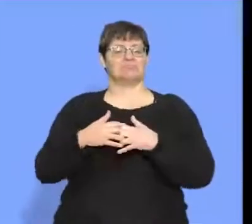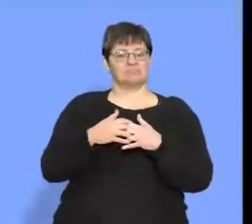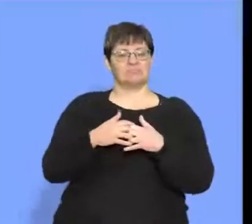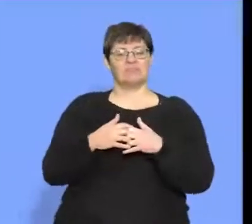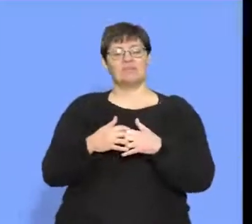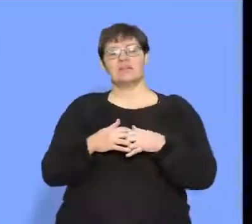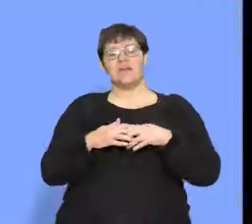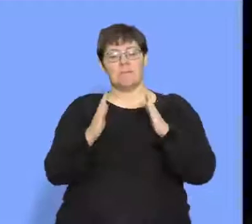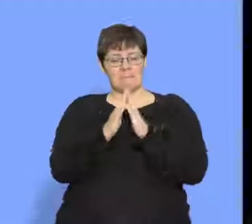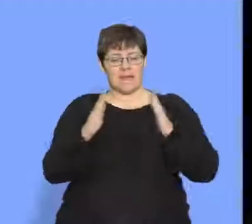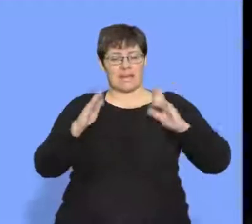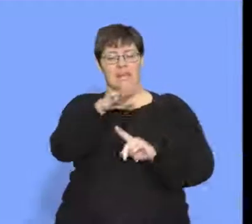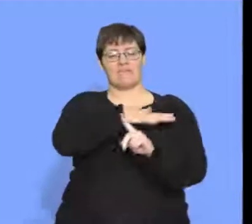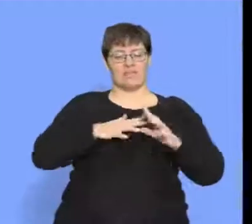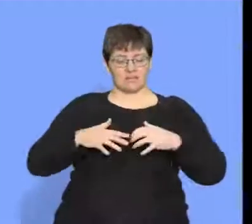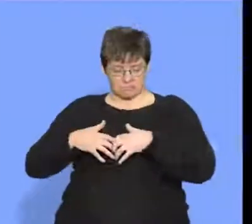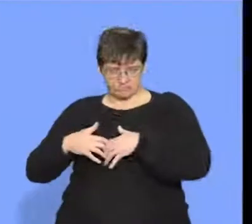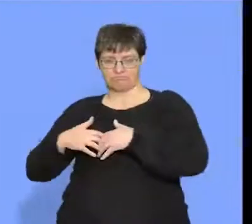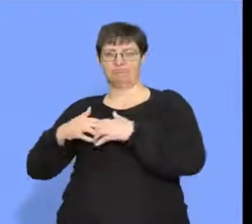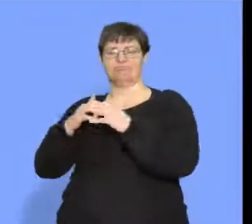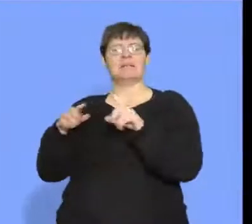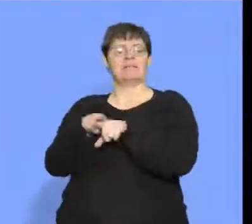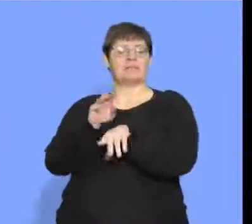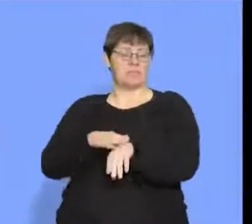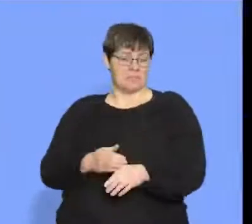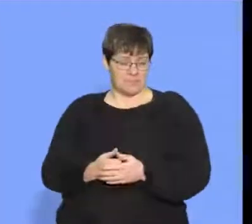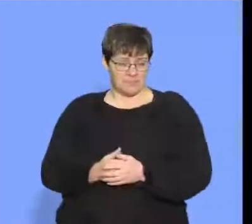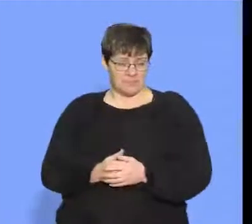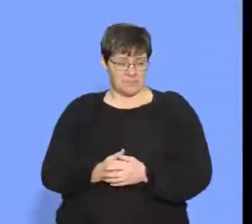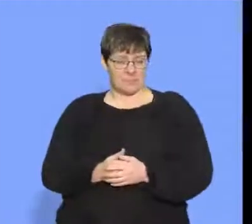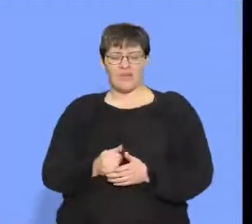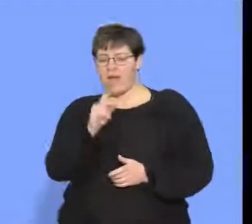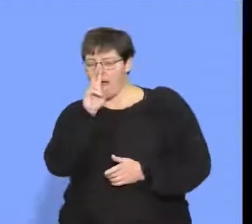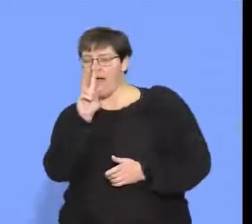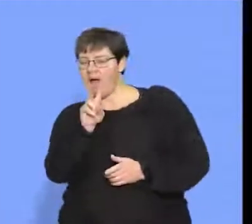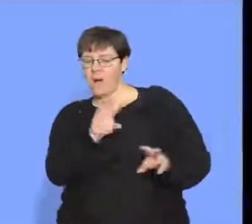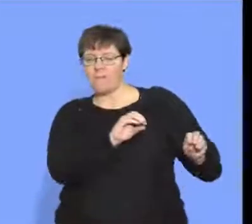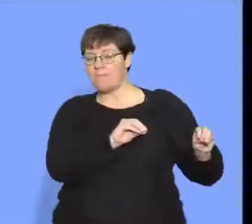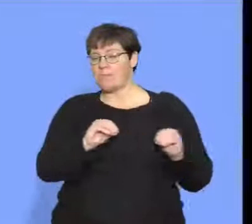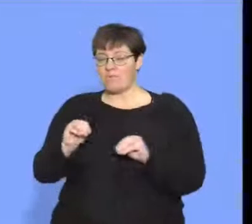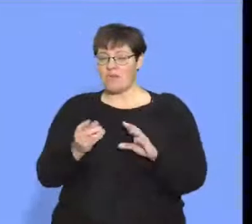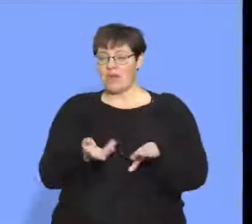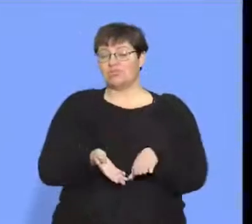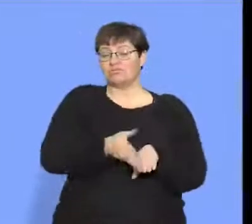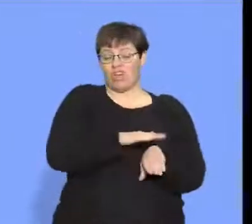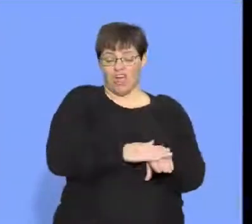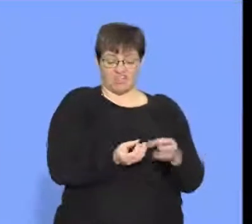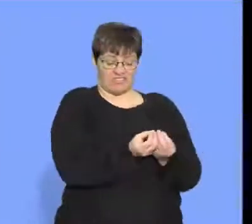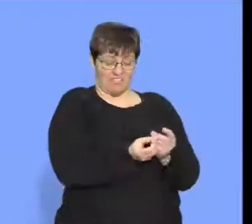cause a magnetic field to be generated as well. i.e., if you ever move a